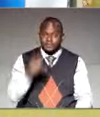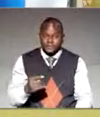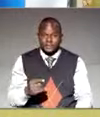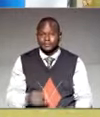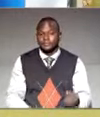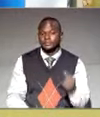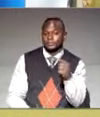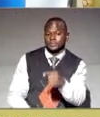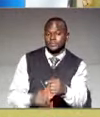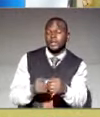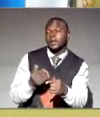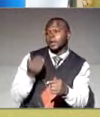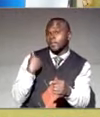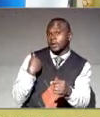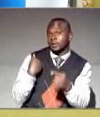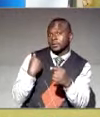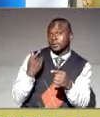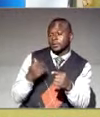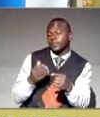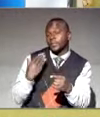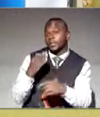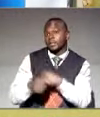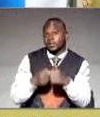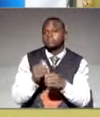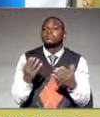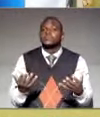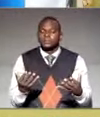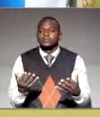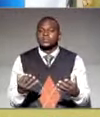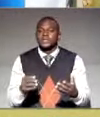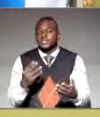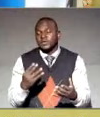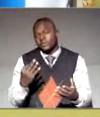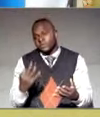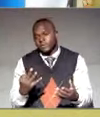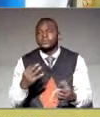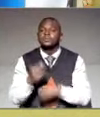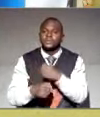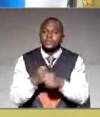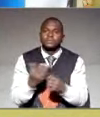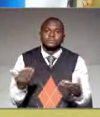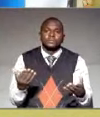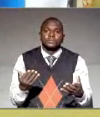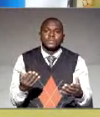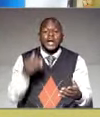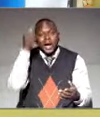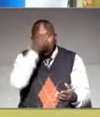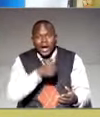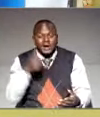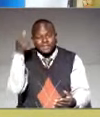the past couple of years, 3 and 4 years, Africa is